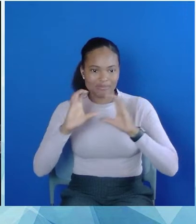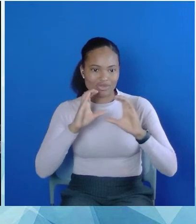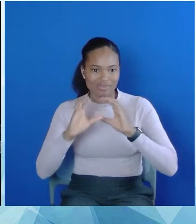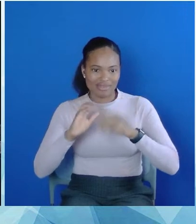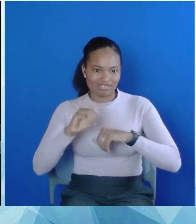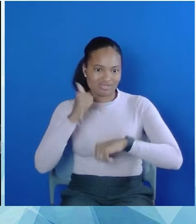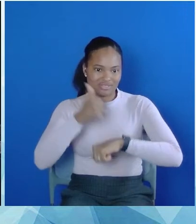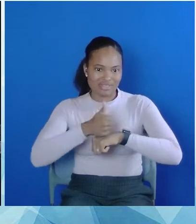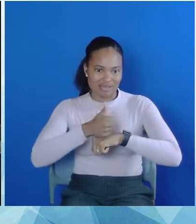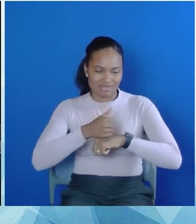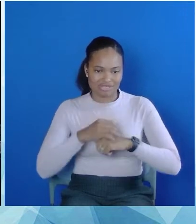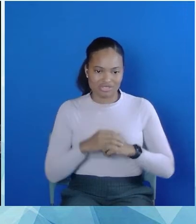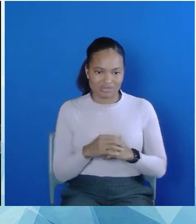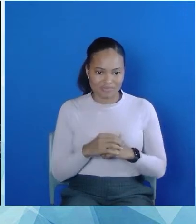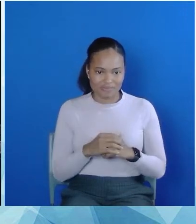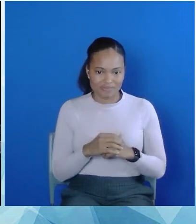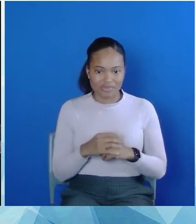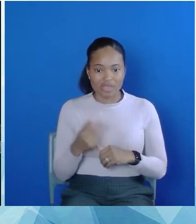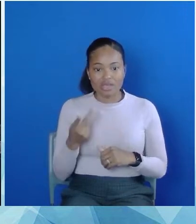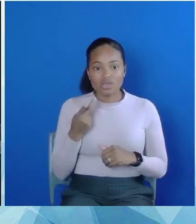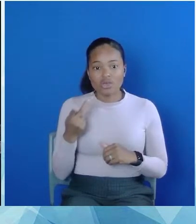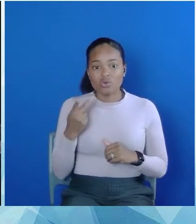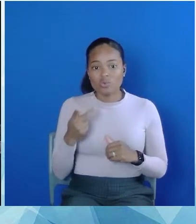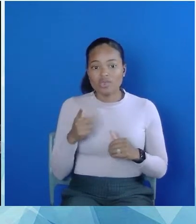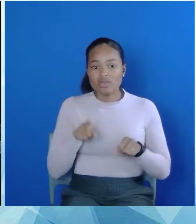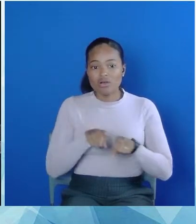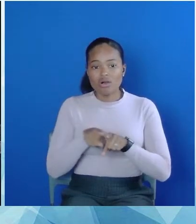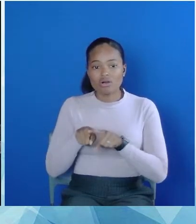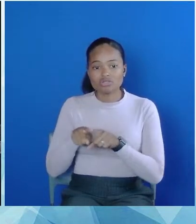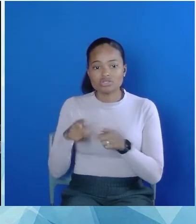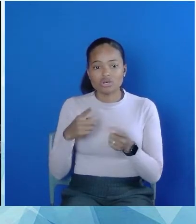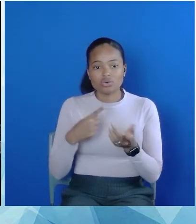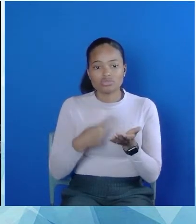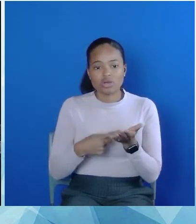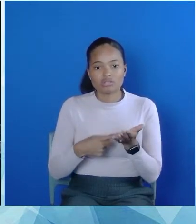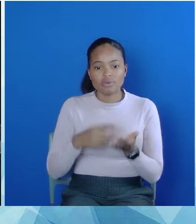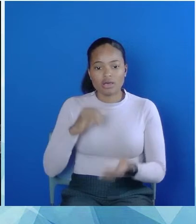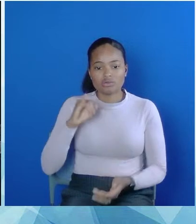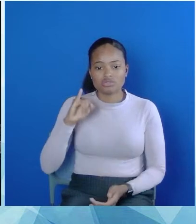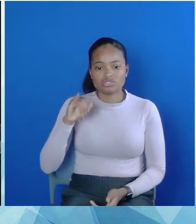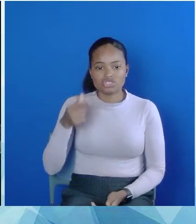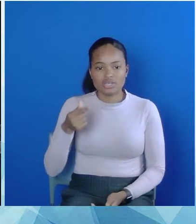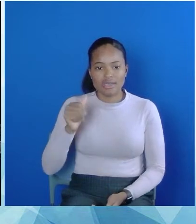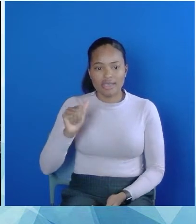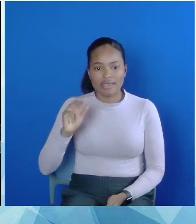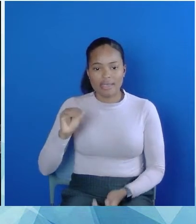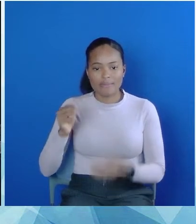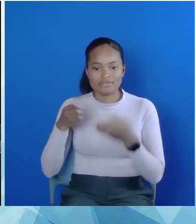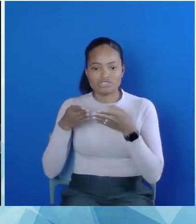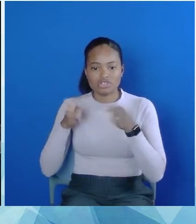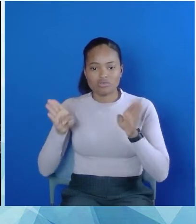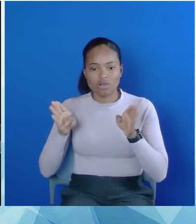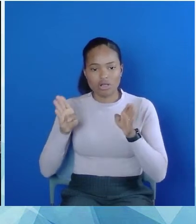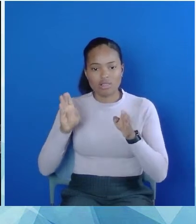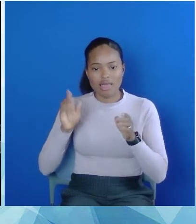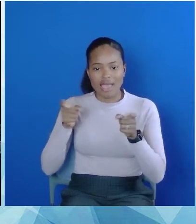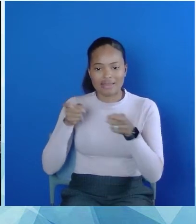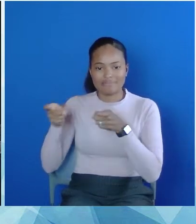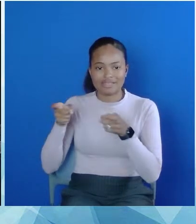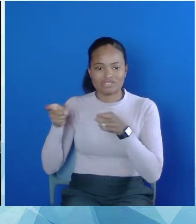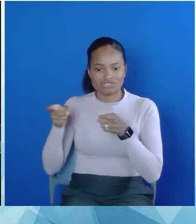We also talked about a GAM, a General Administrators meeting that would kick off about 3 times a